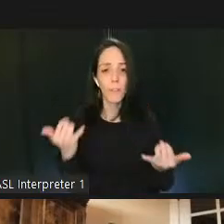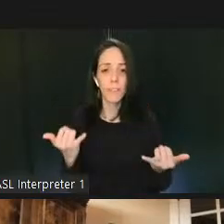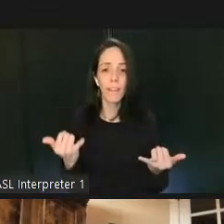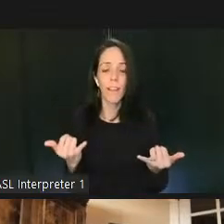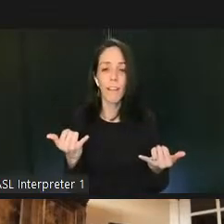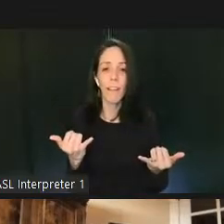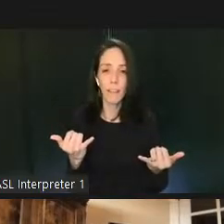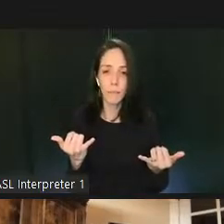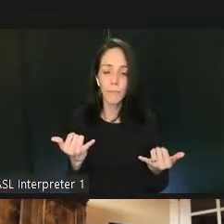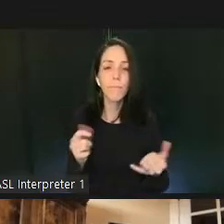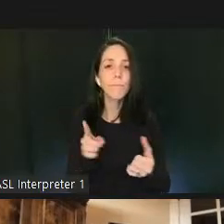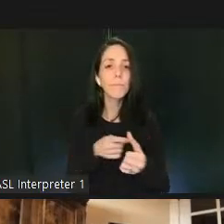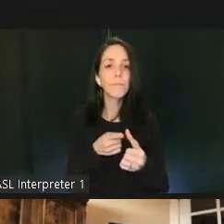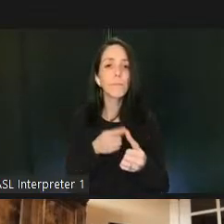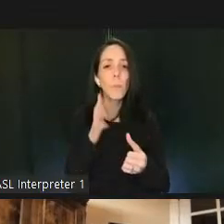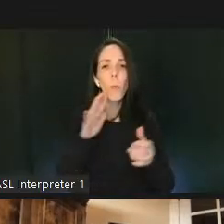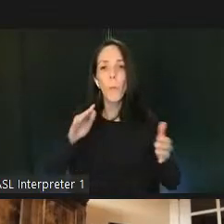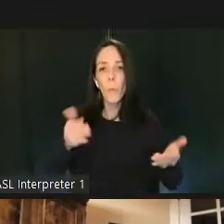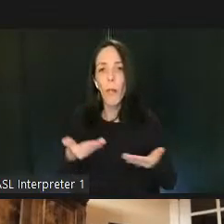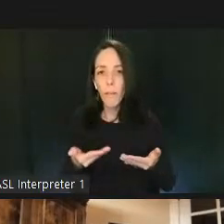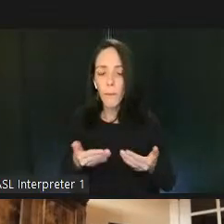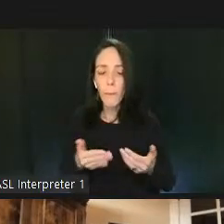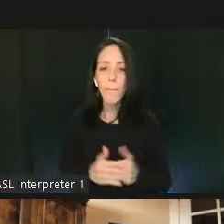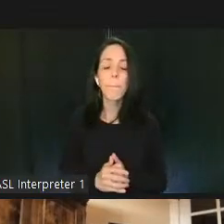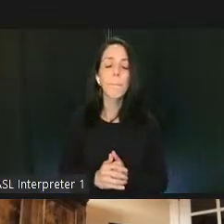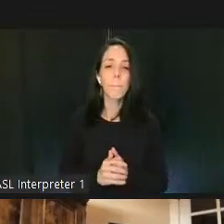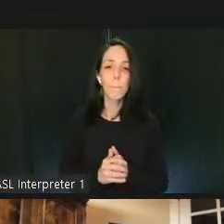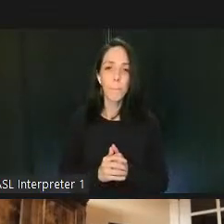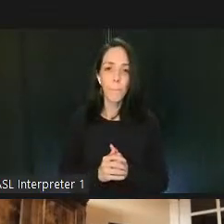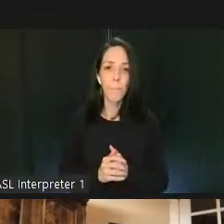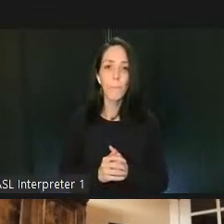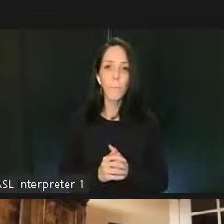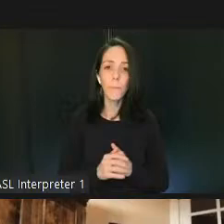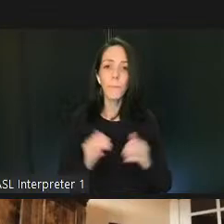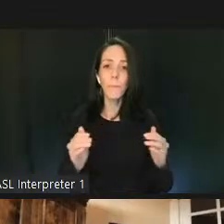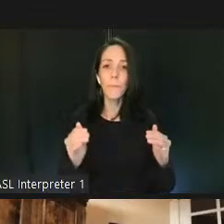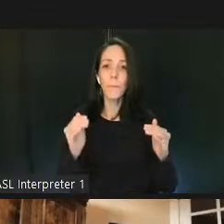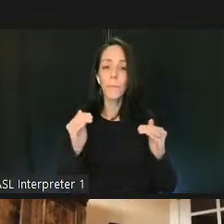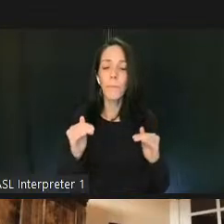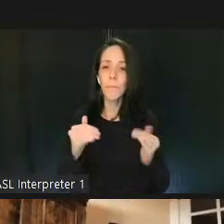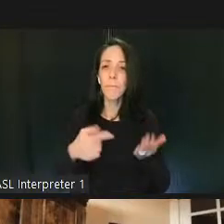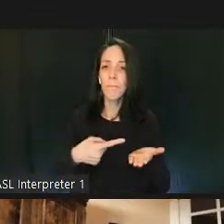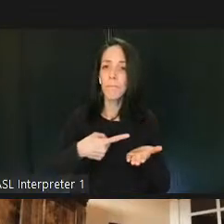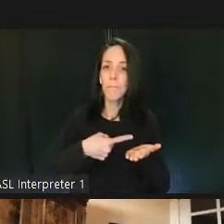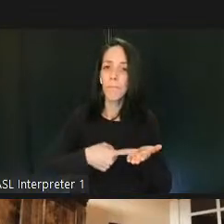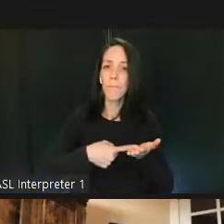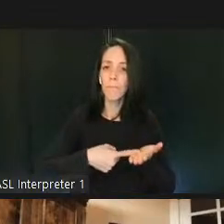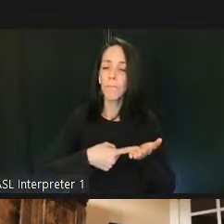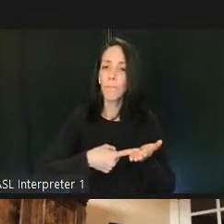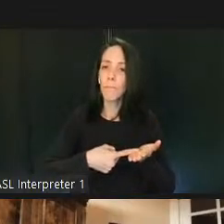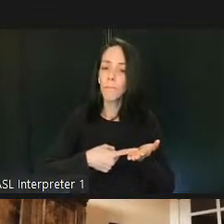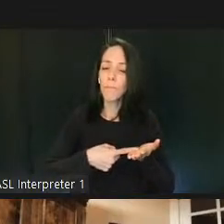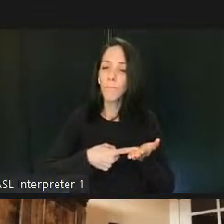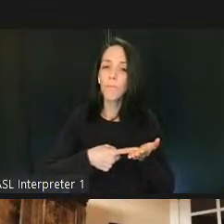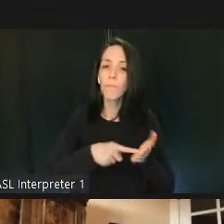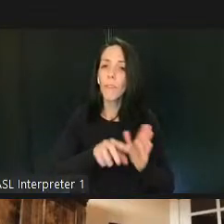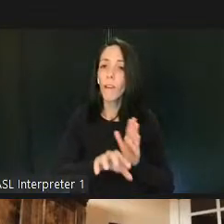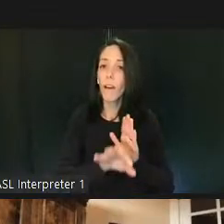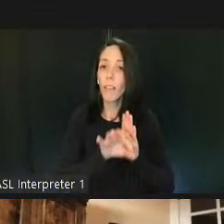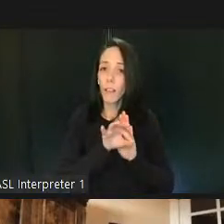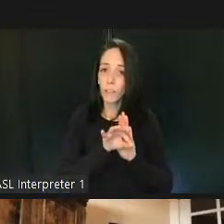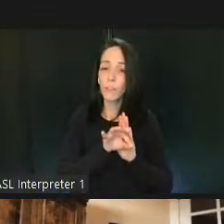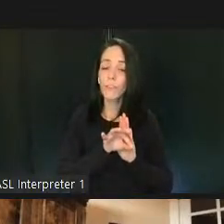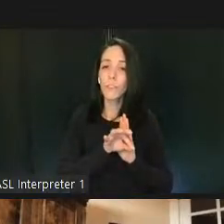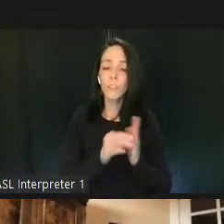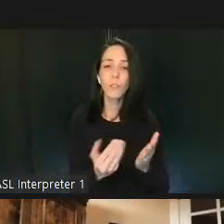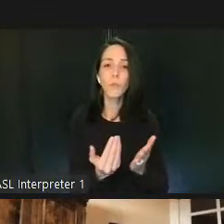some welcome and some introductions. We will talk about the election of the